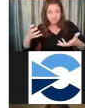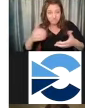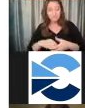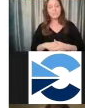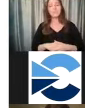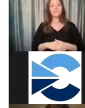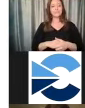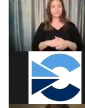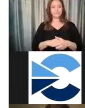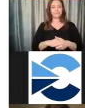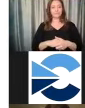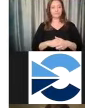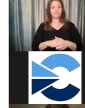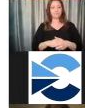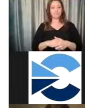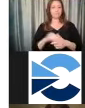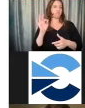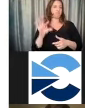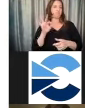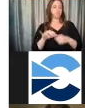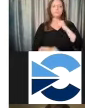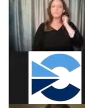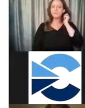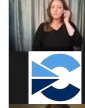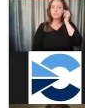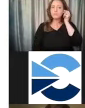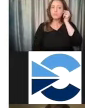another, a couple of more points I'd like to make is that